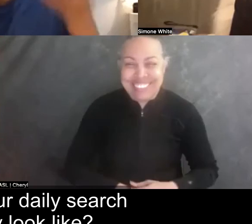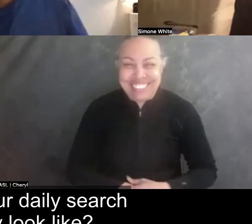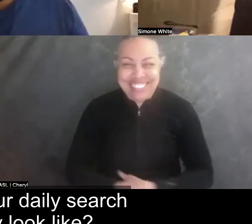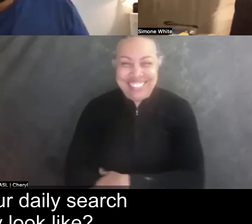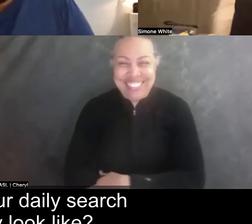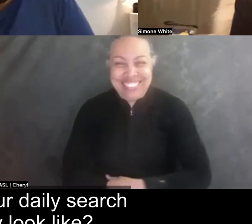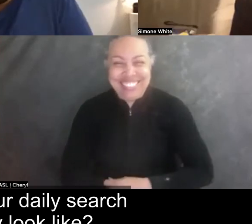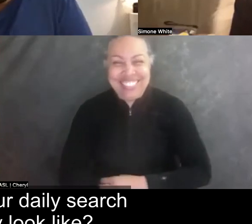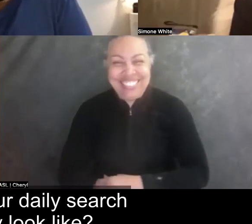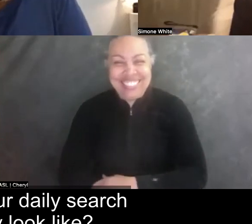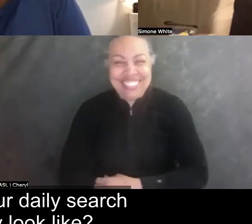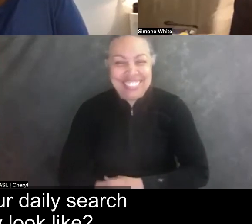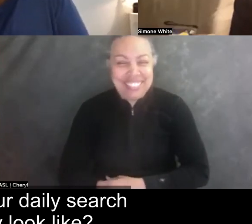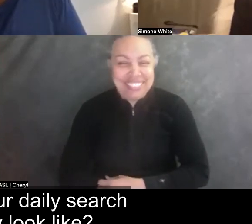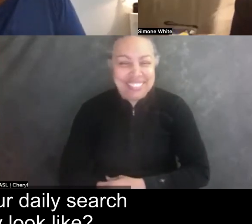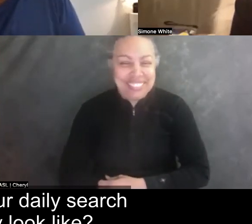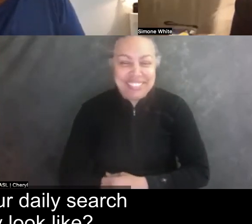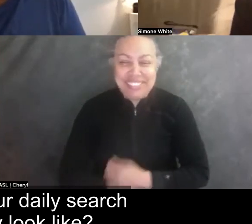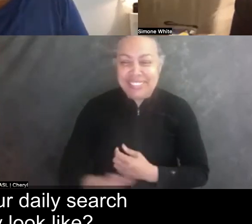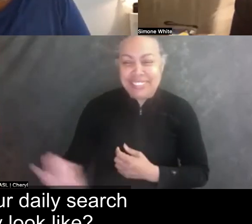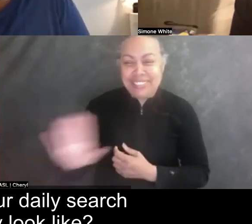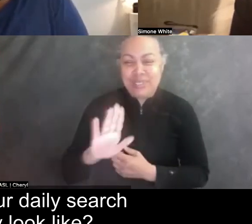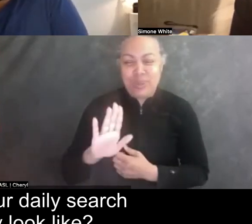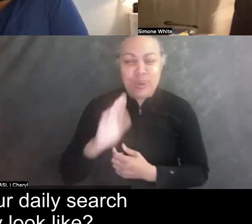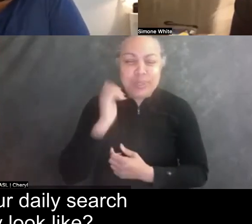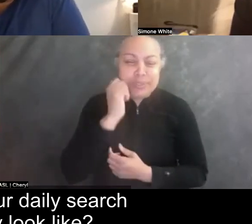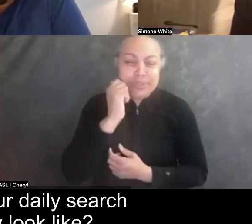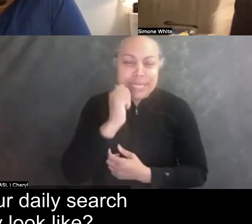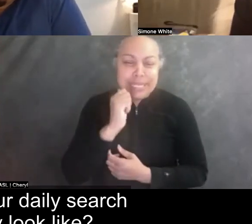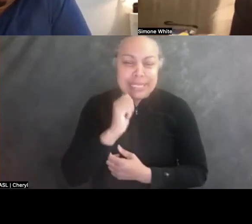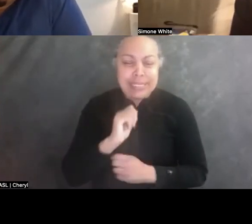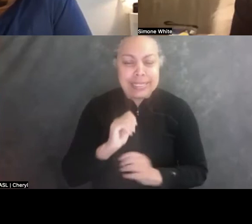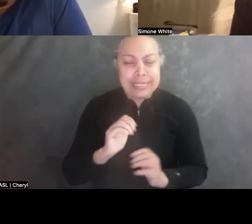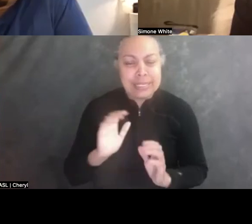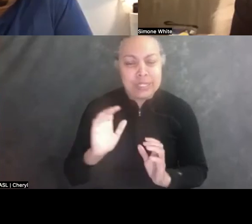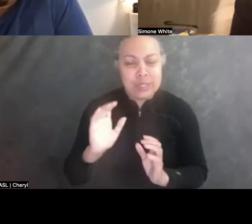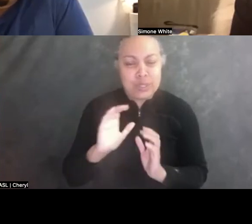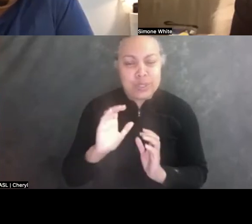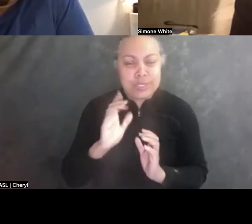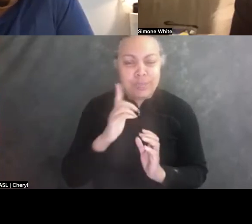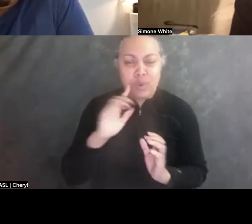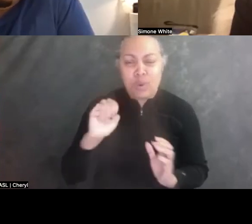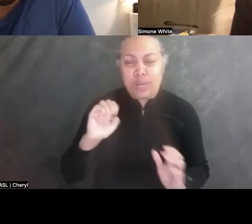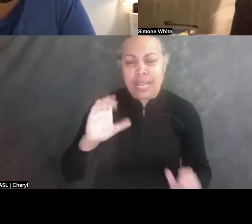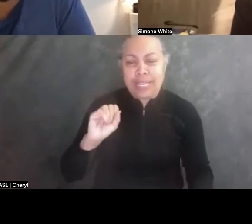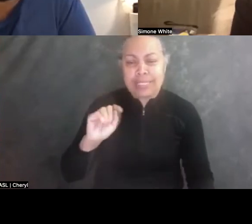What does your daily search for ecstasy look like?